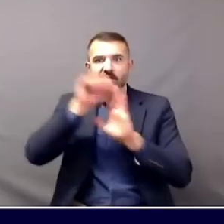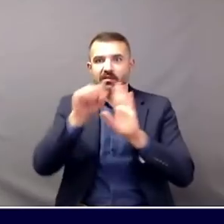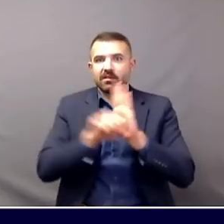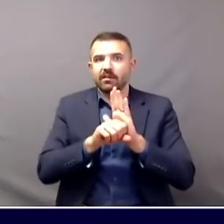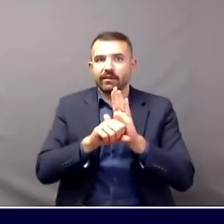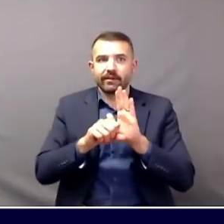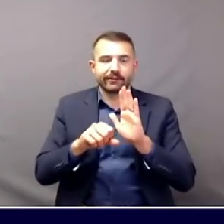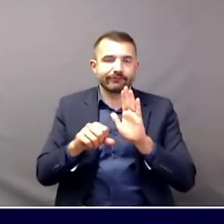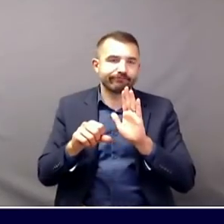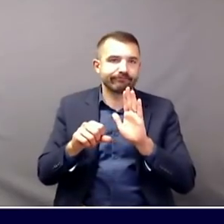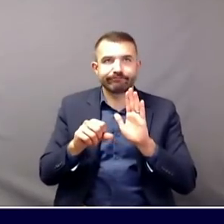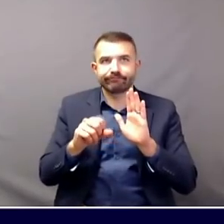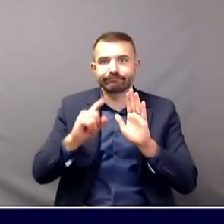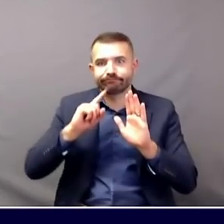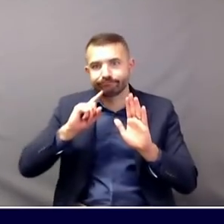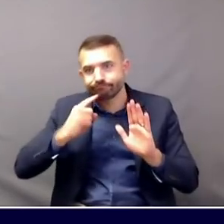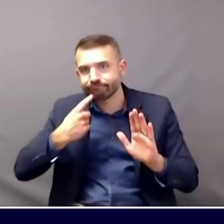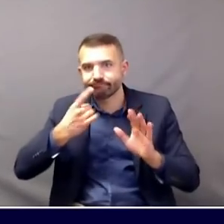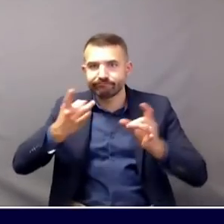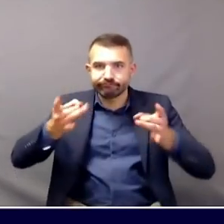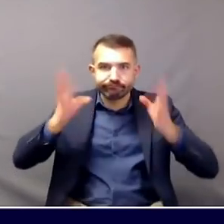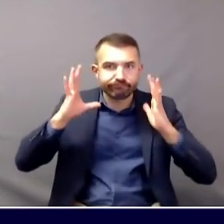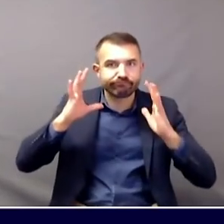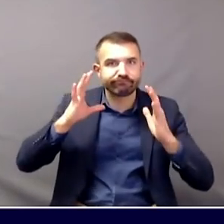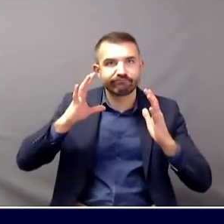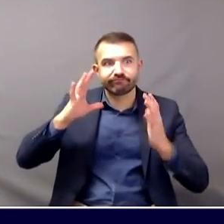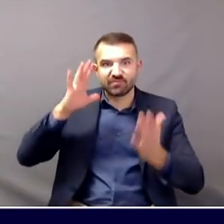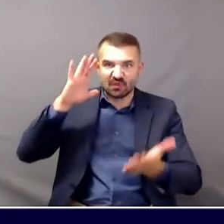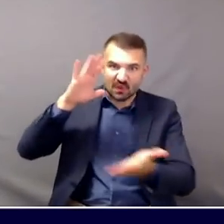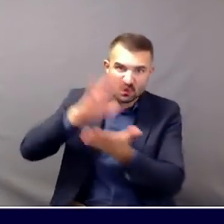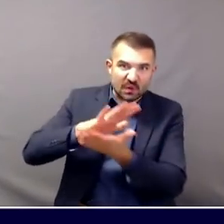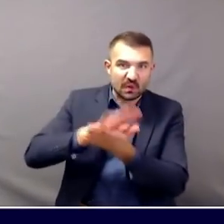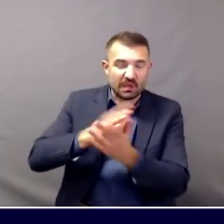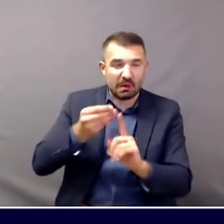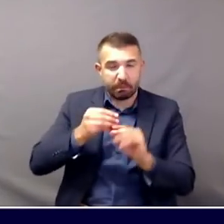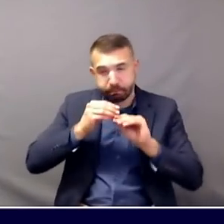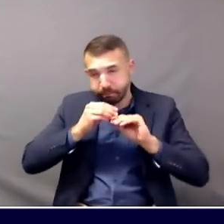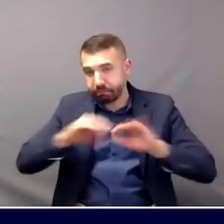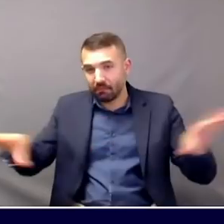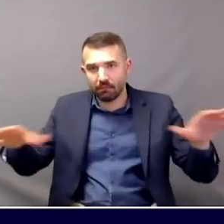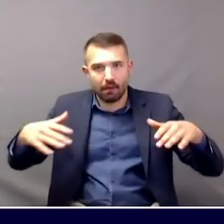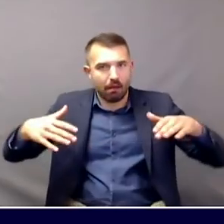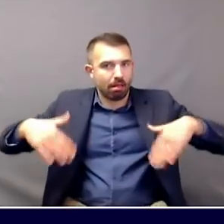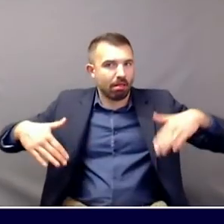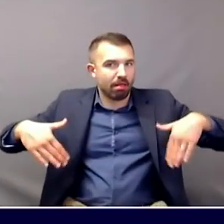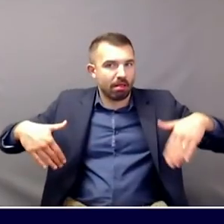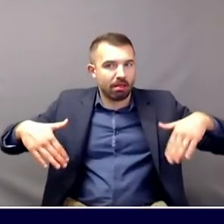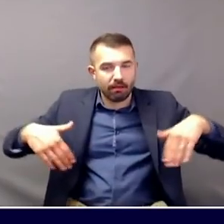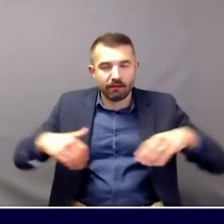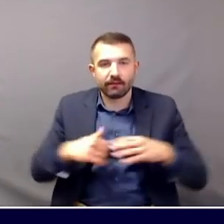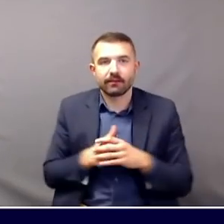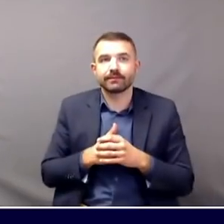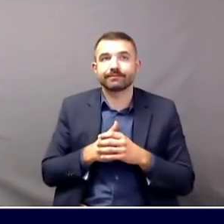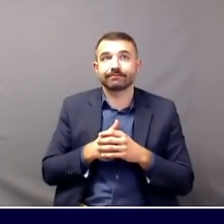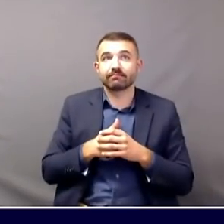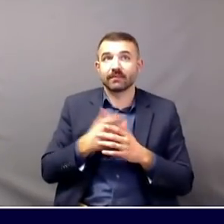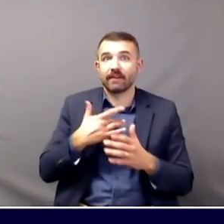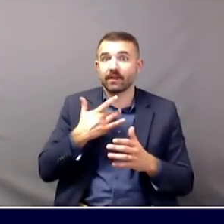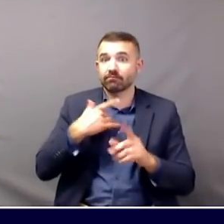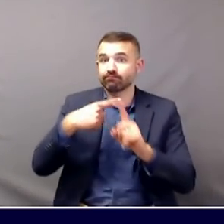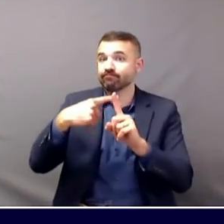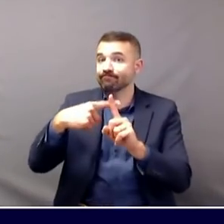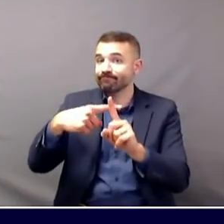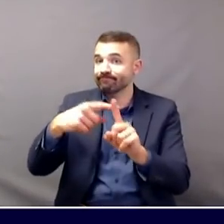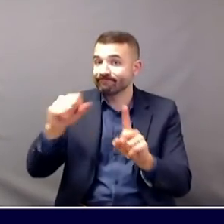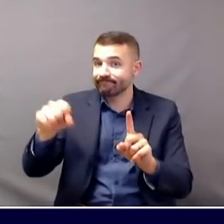haven't seen significant transmission within the schools. That, I think, is an encouraging or silver lining to